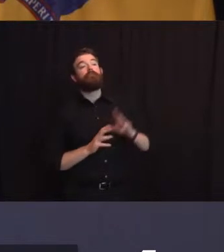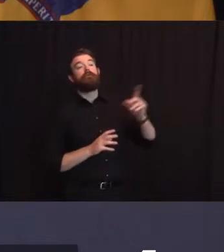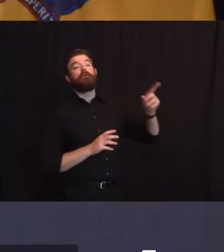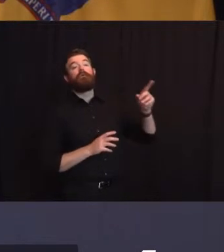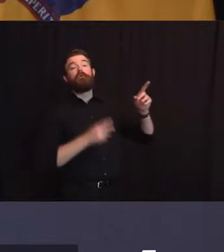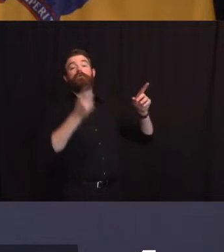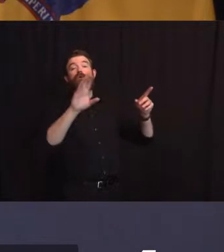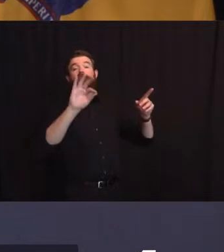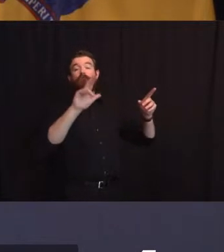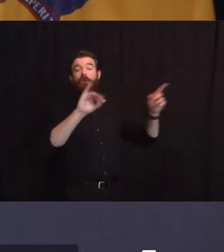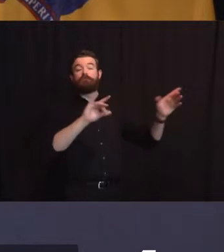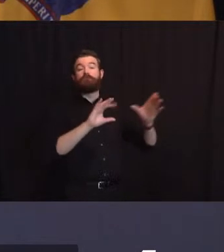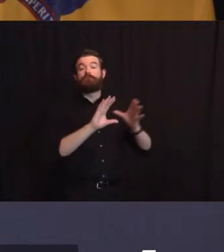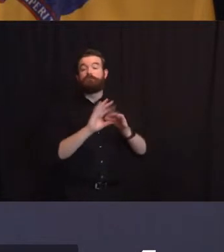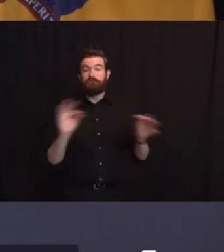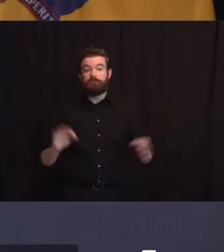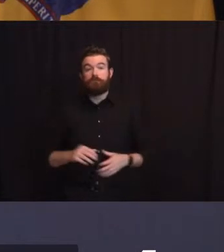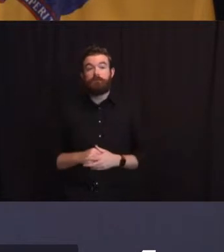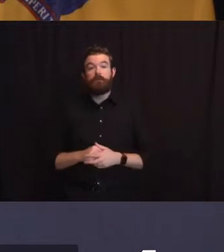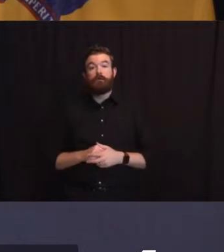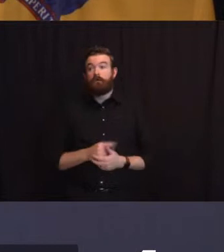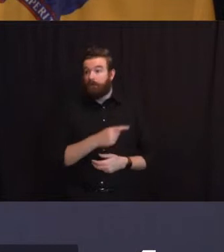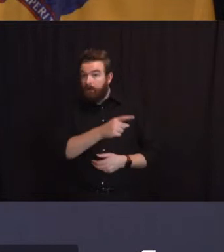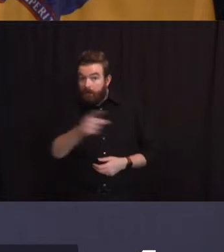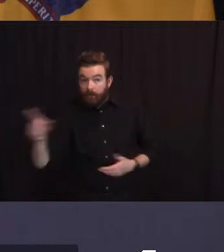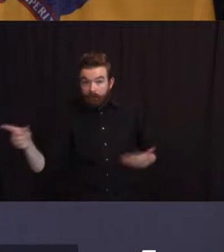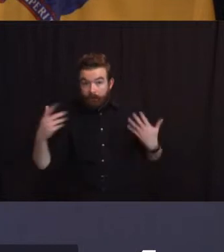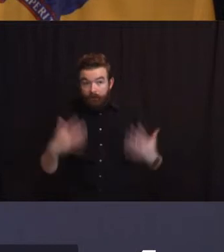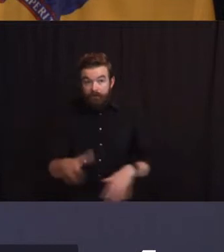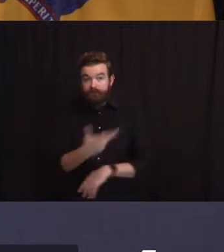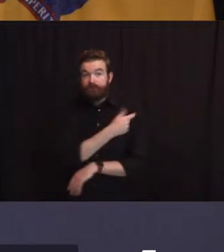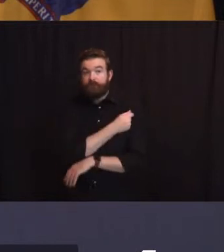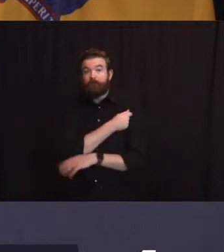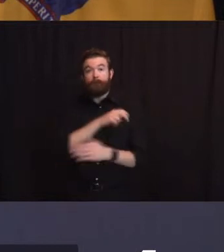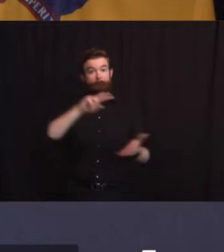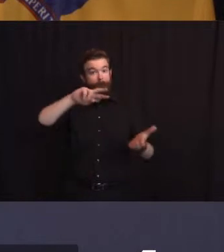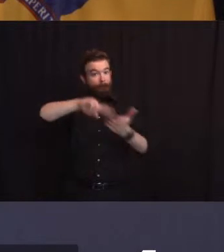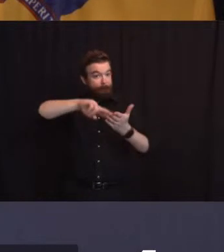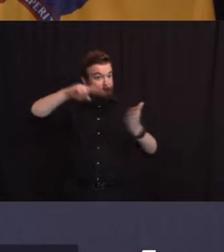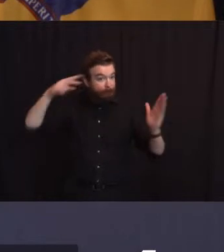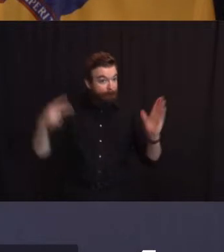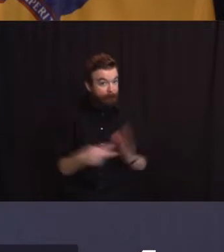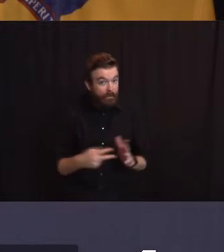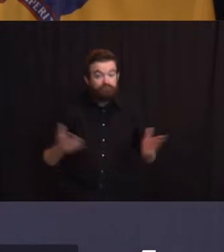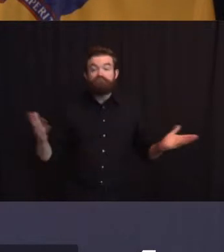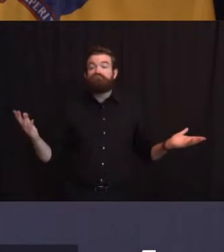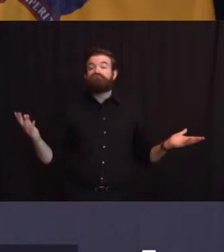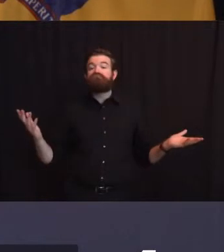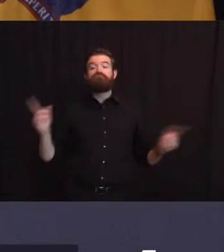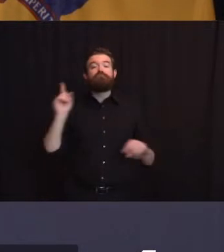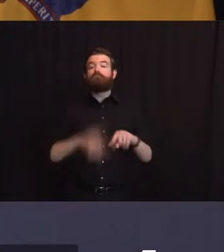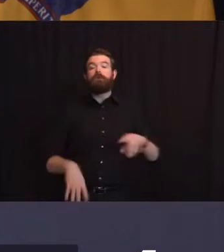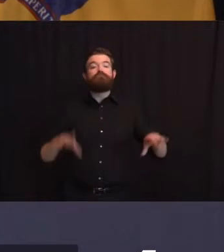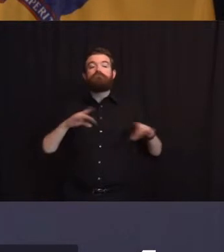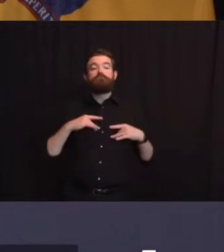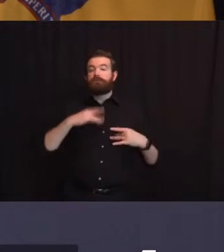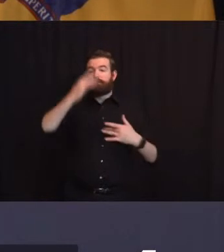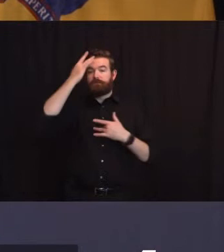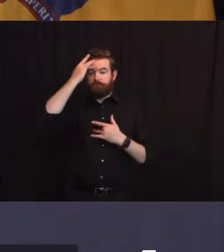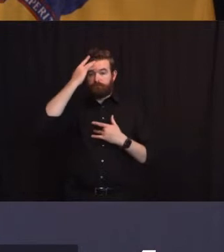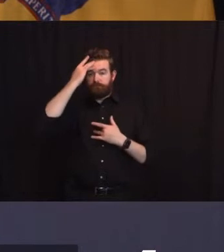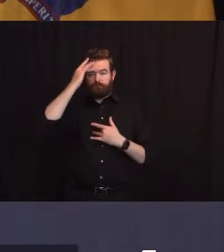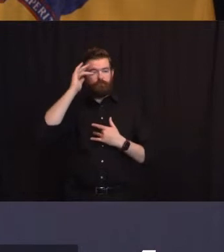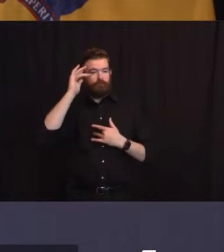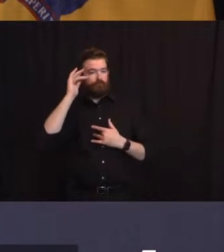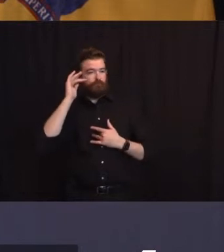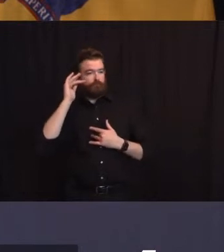it is a dead end for the virus, simply because you don't know if everyone is vaccinated indoors.